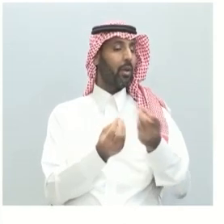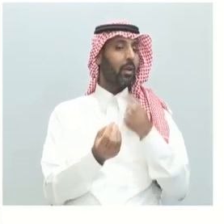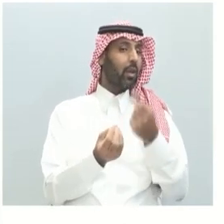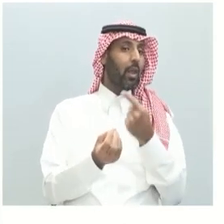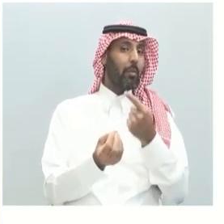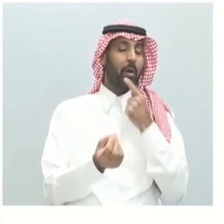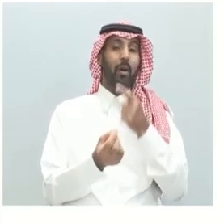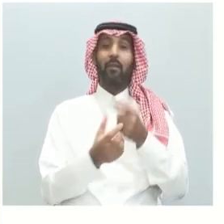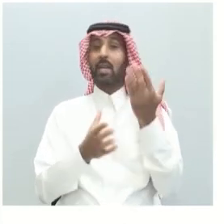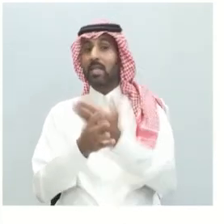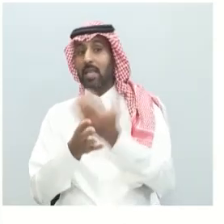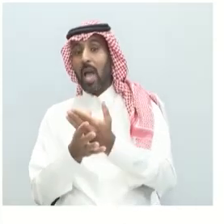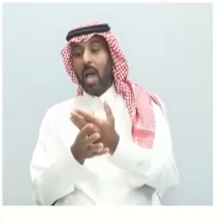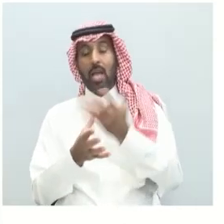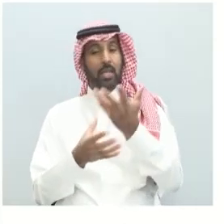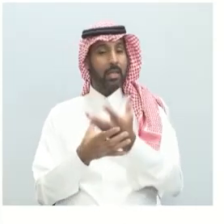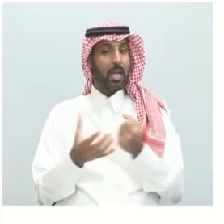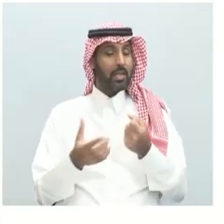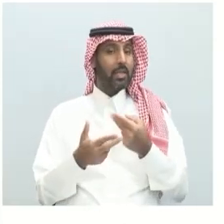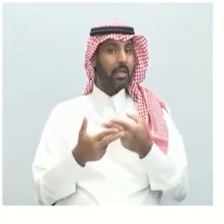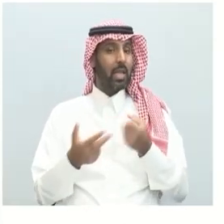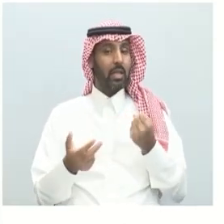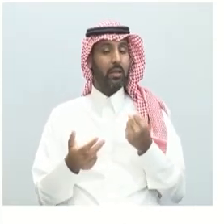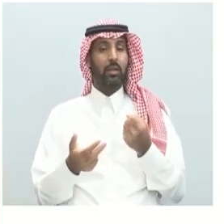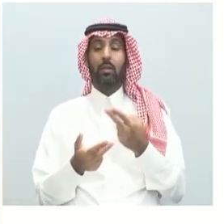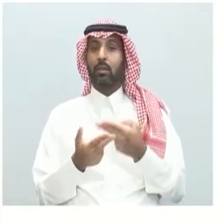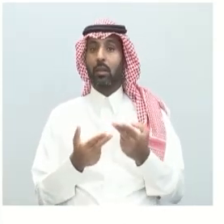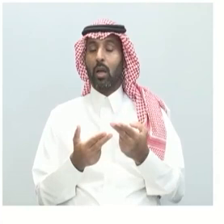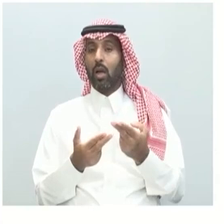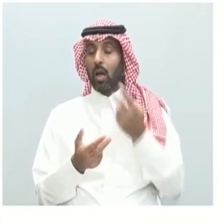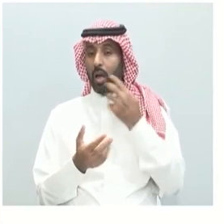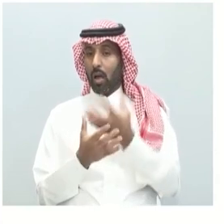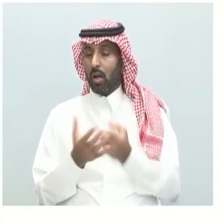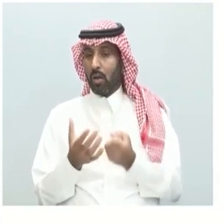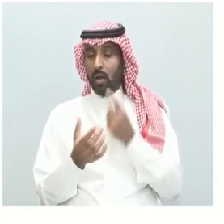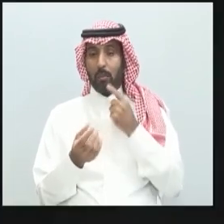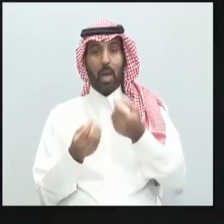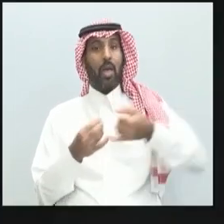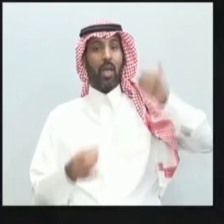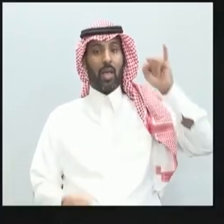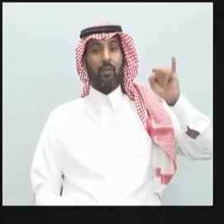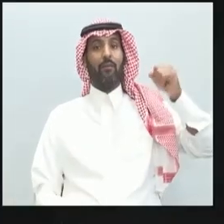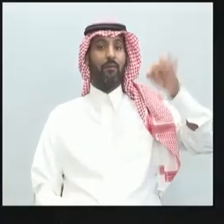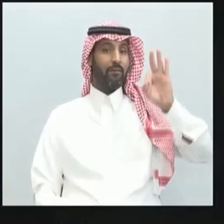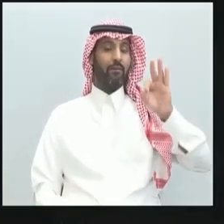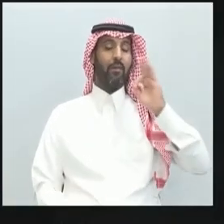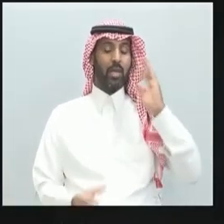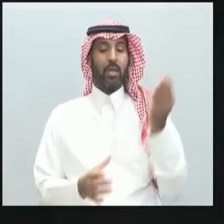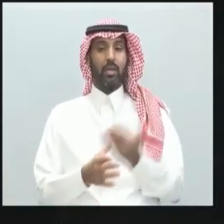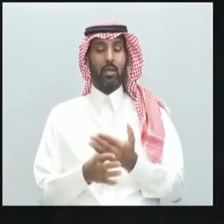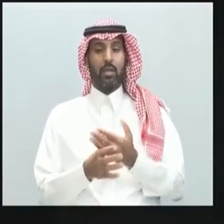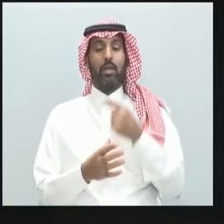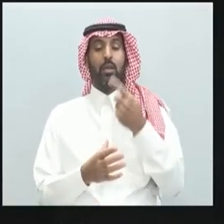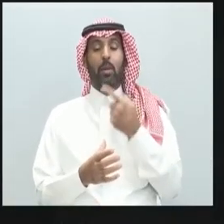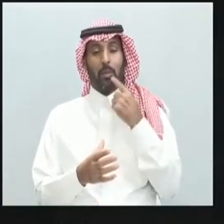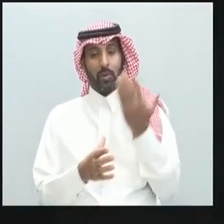talk about causes and results. We use conditional sentences with if. So we talk about cause